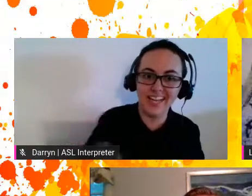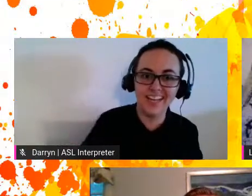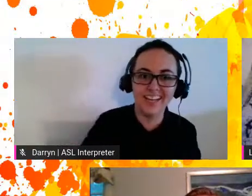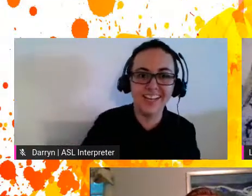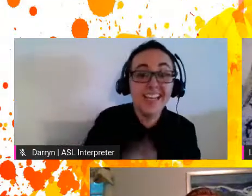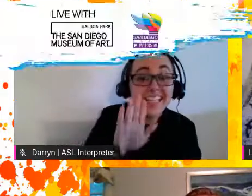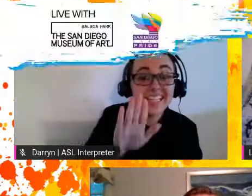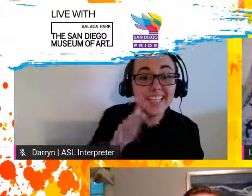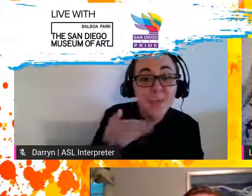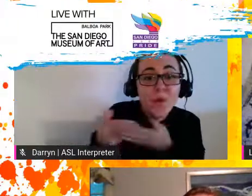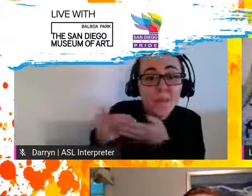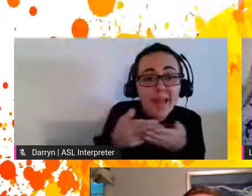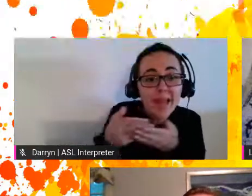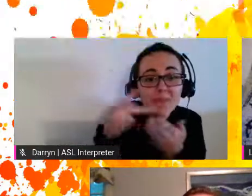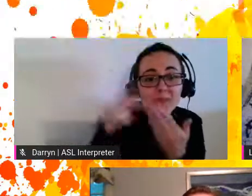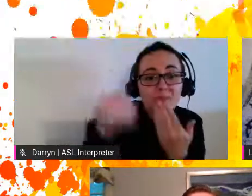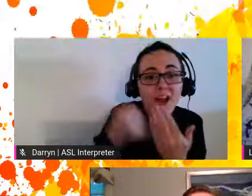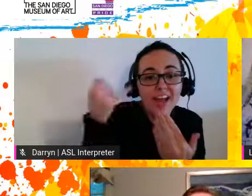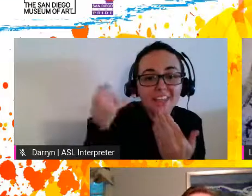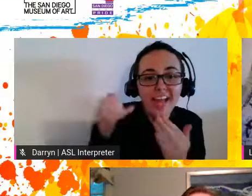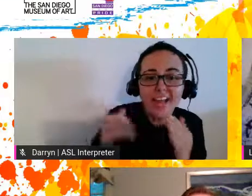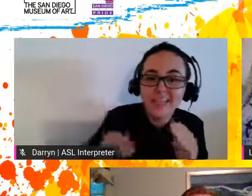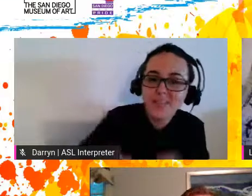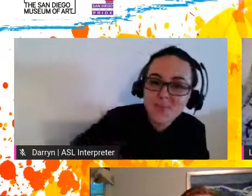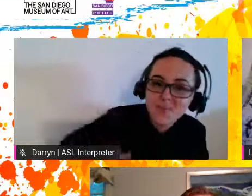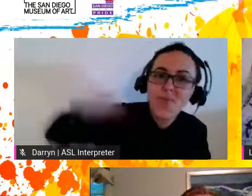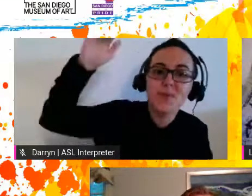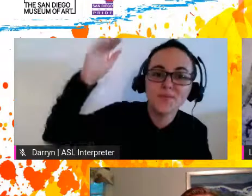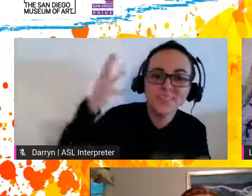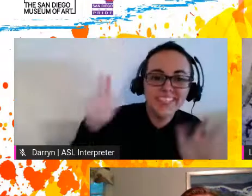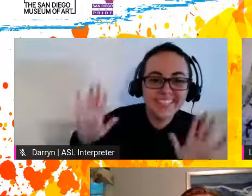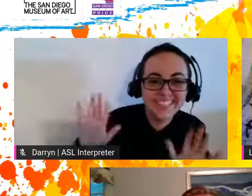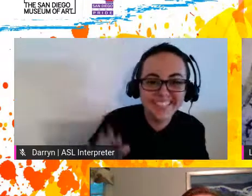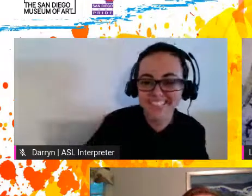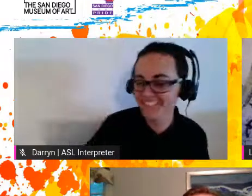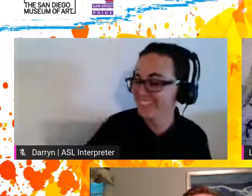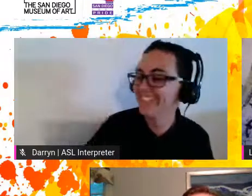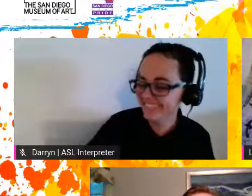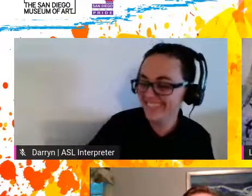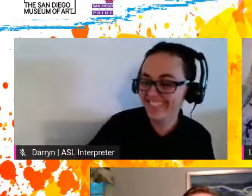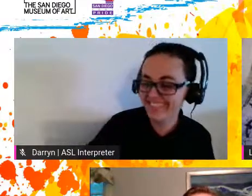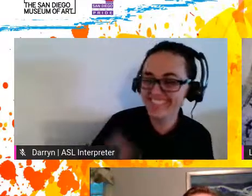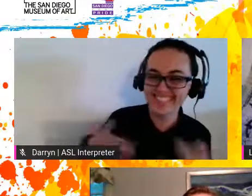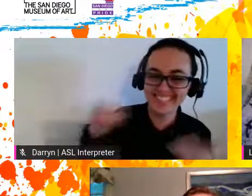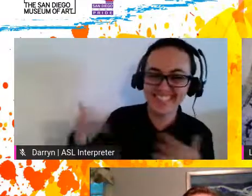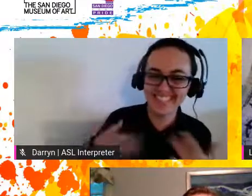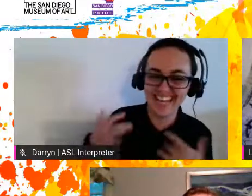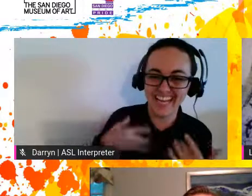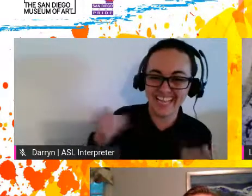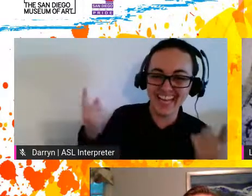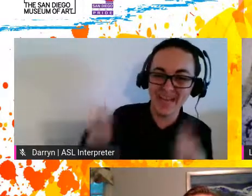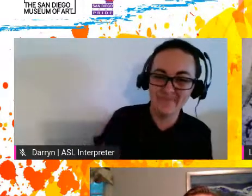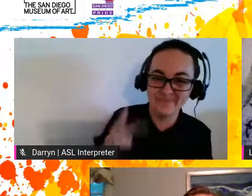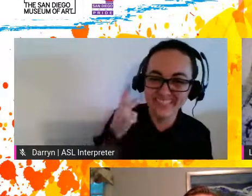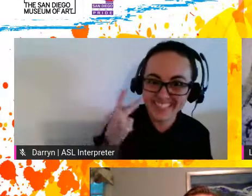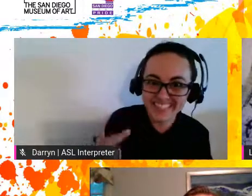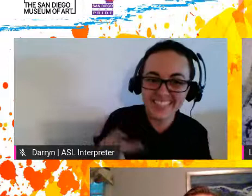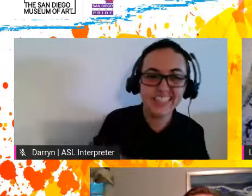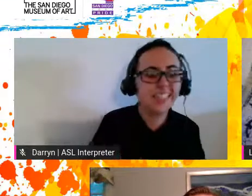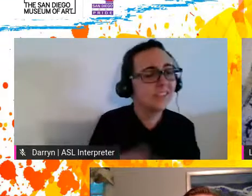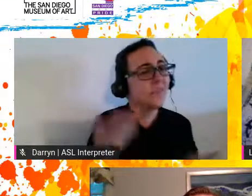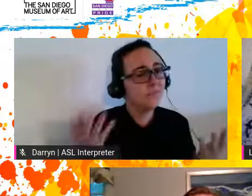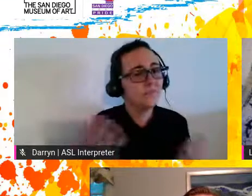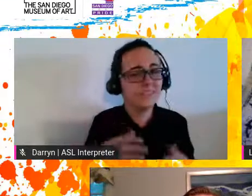all grown up. Yeah, this is so exciting. Yeah, well, thank you, Matt. And as you can see, this has been a really wonderful